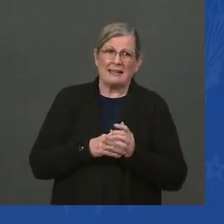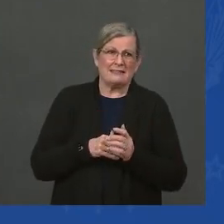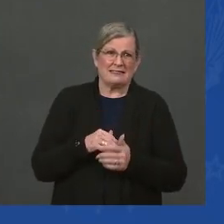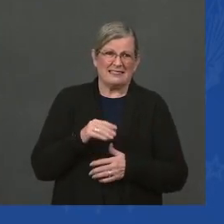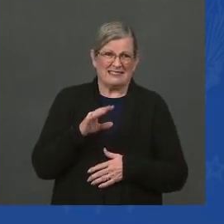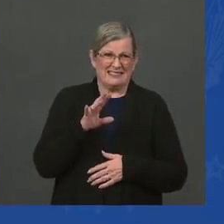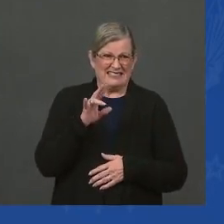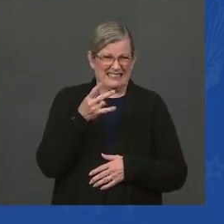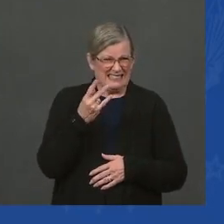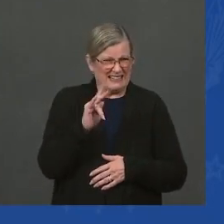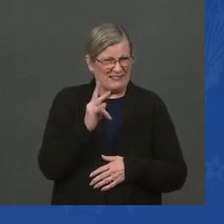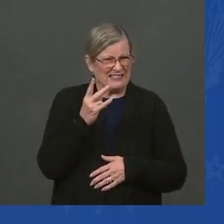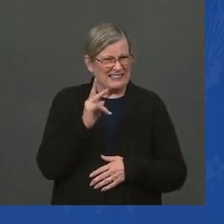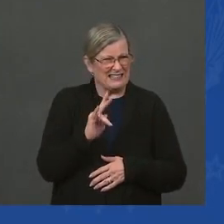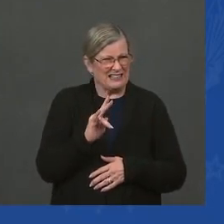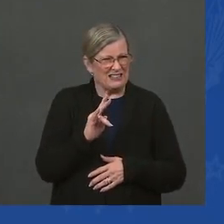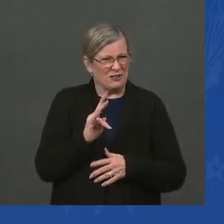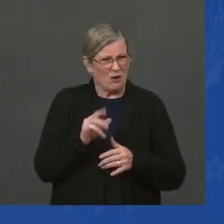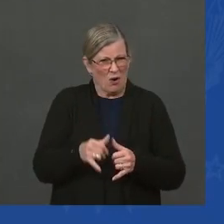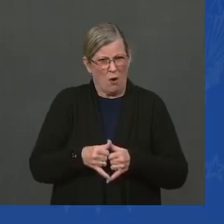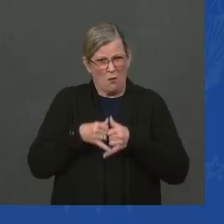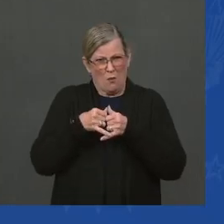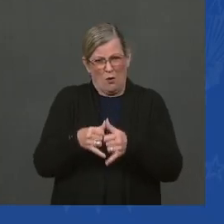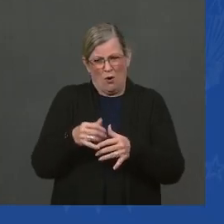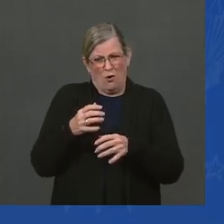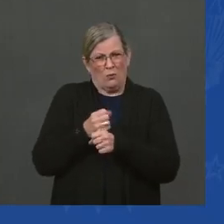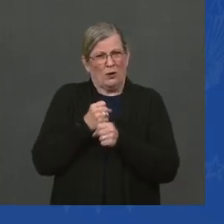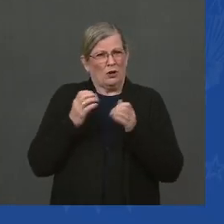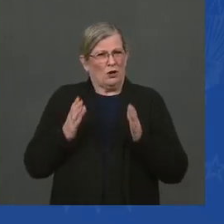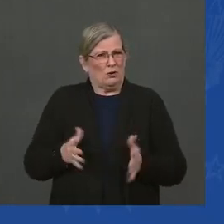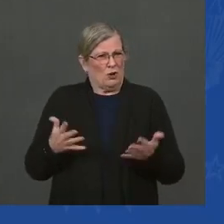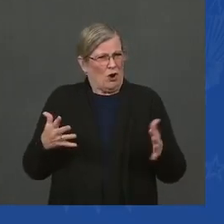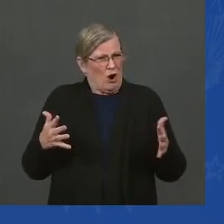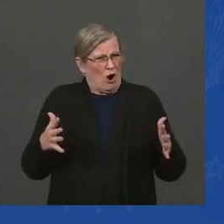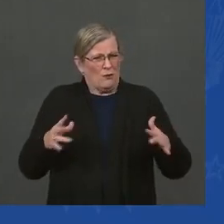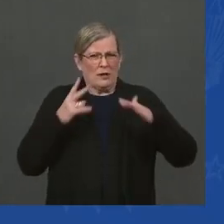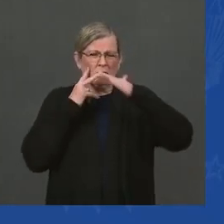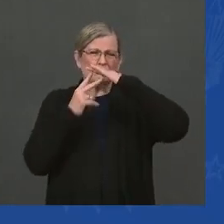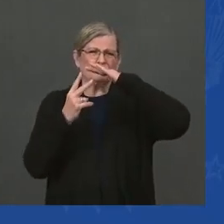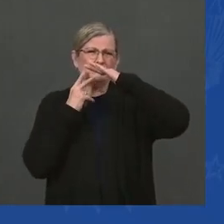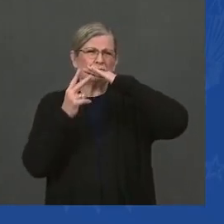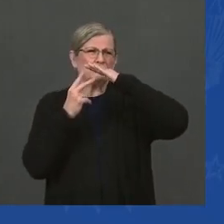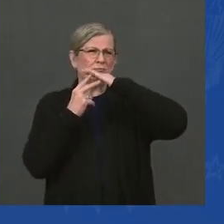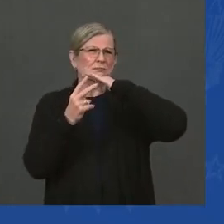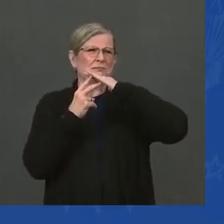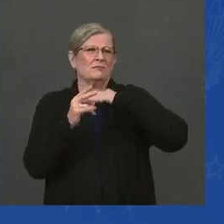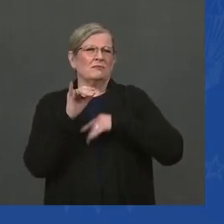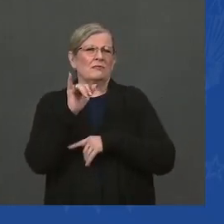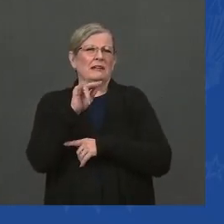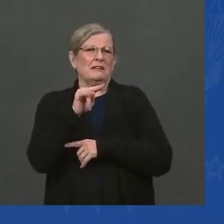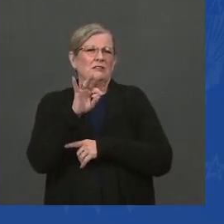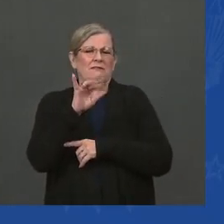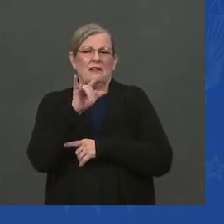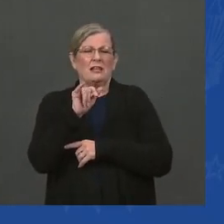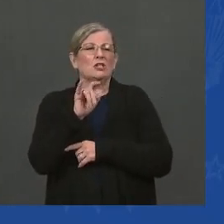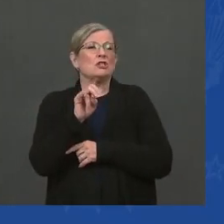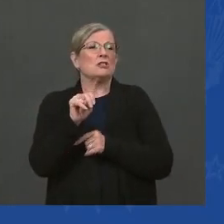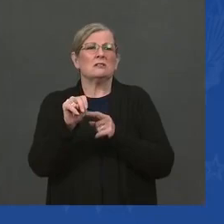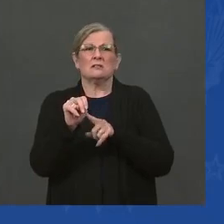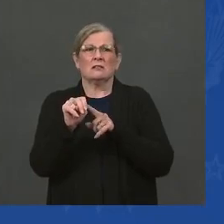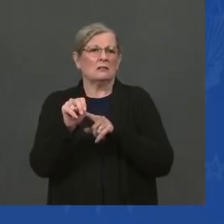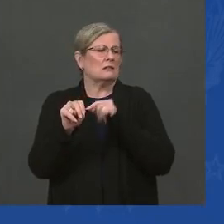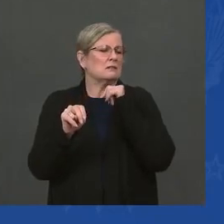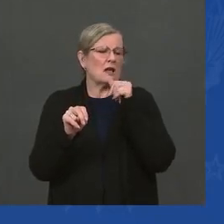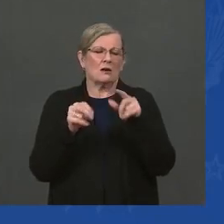it's going to lower inflation, raise wages, increase competition, create 2 million jobs a year, et